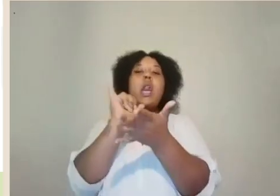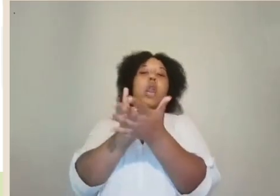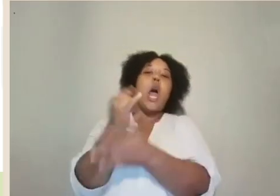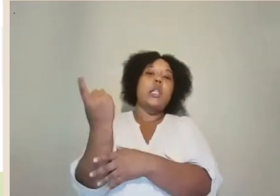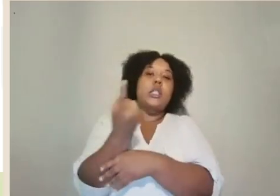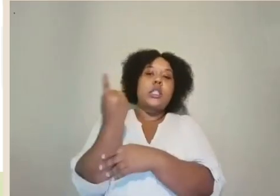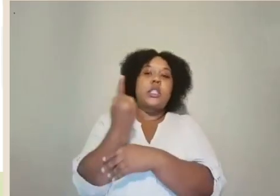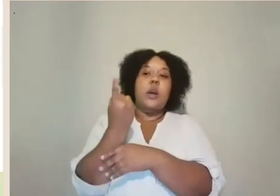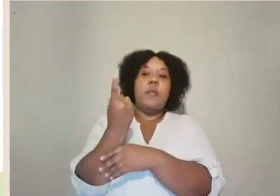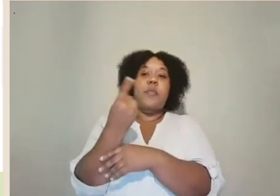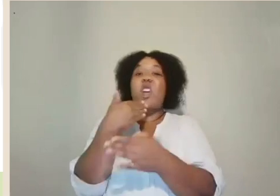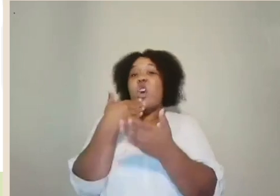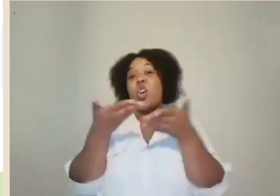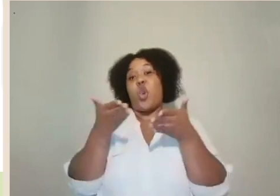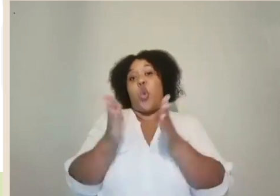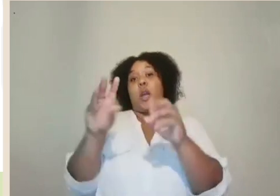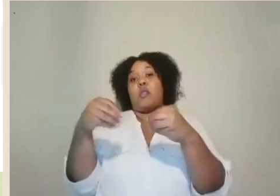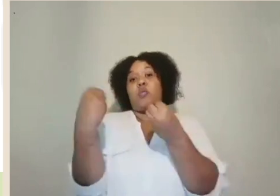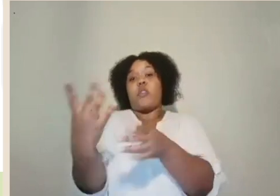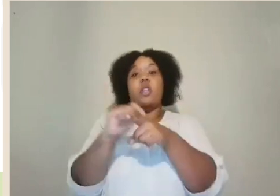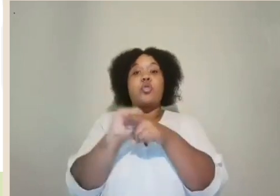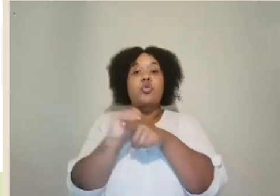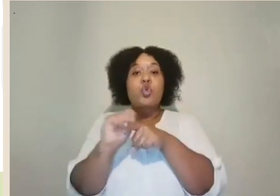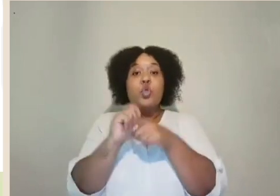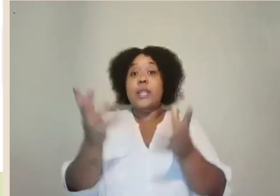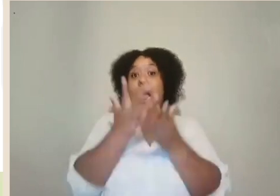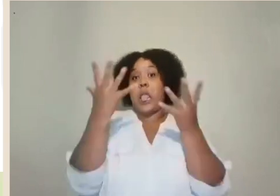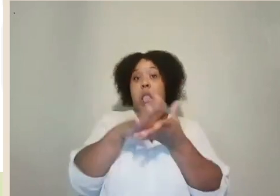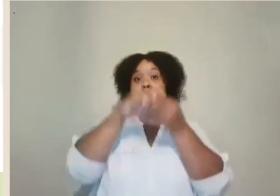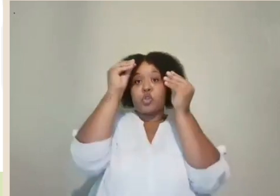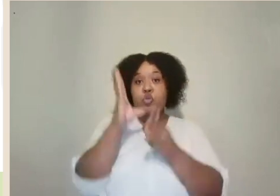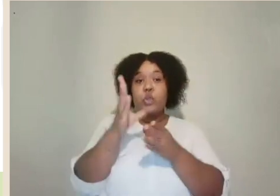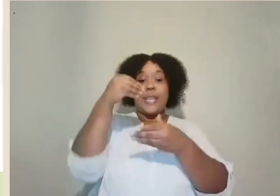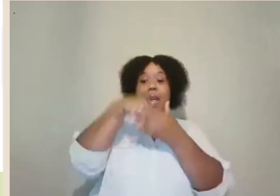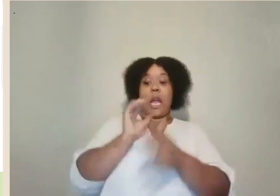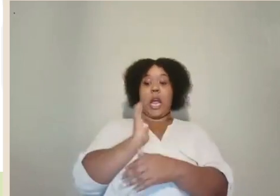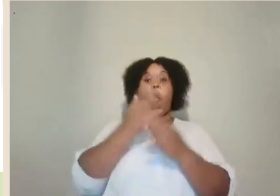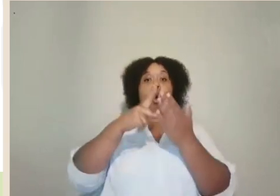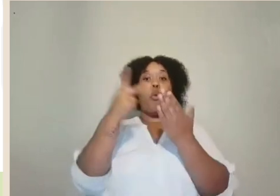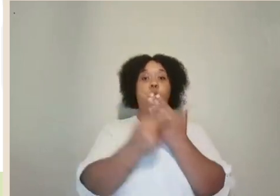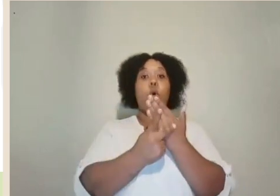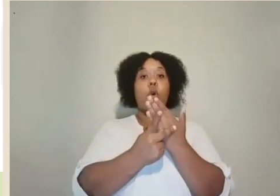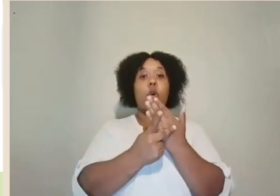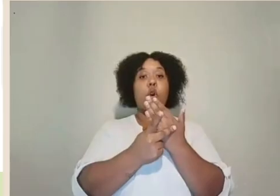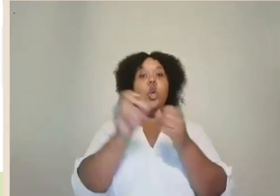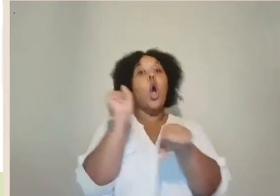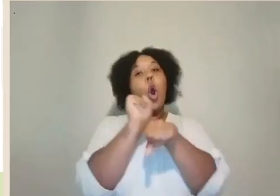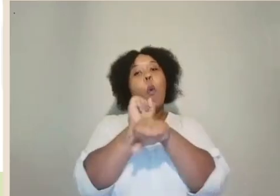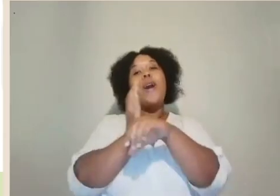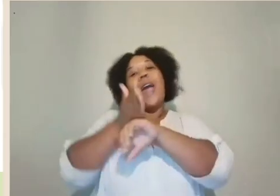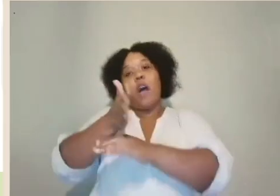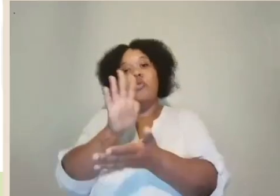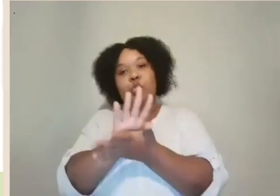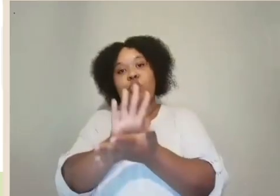an equitable way of providing training. A lot of students that are in our training programs are working after school, and